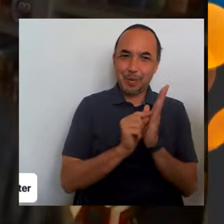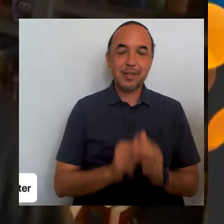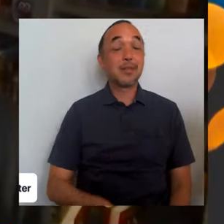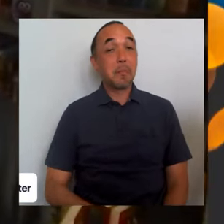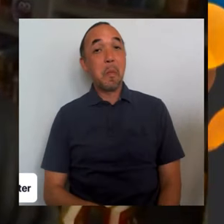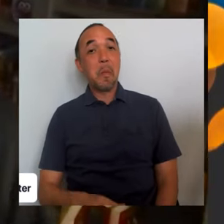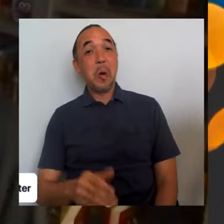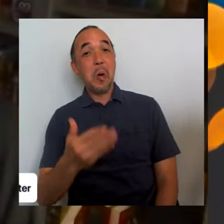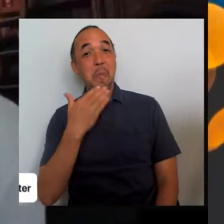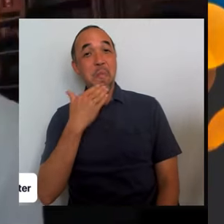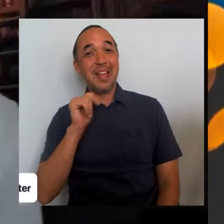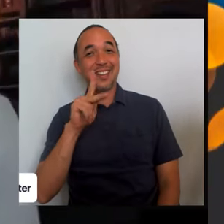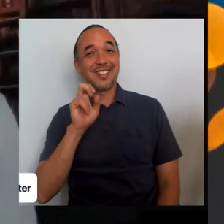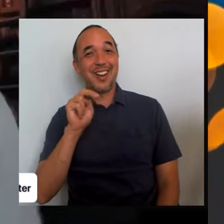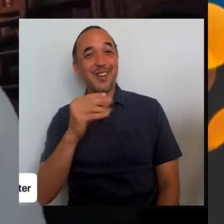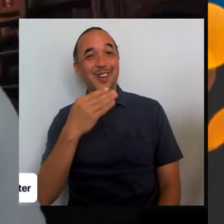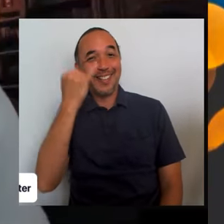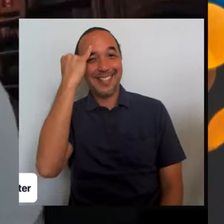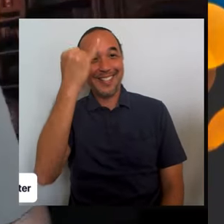Karen. Yeah, Karen.